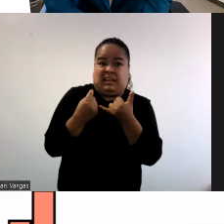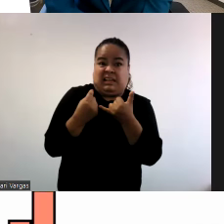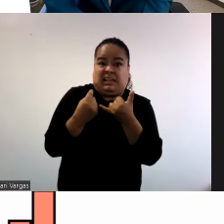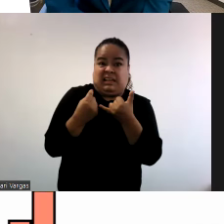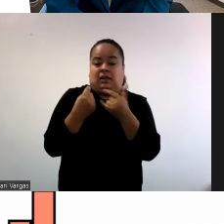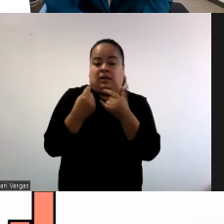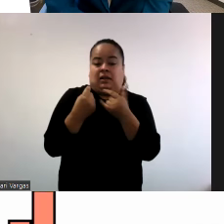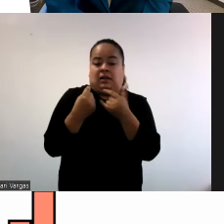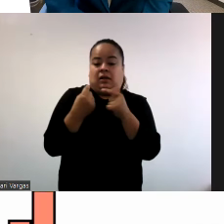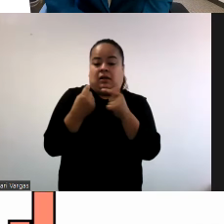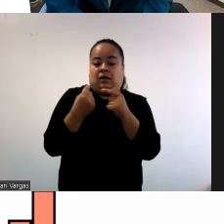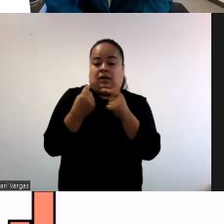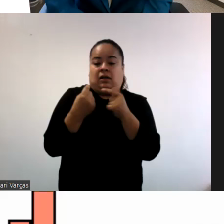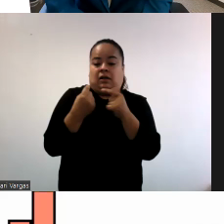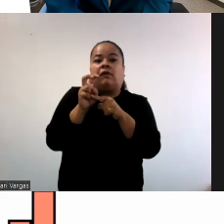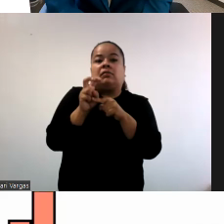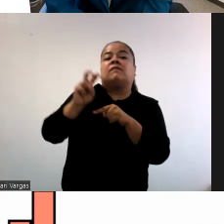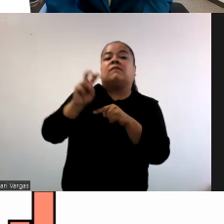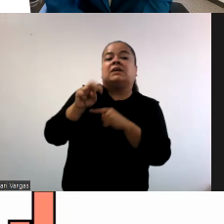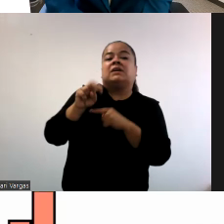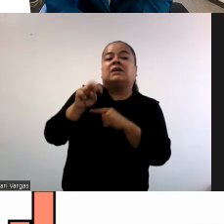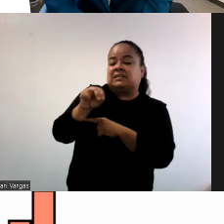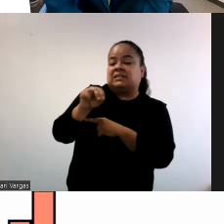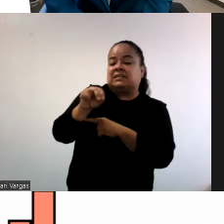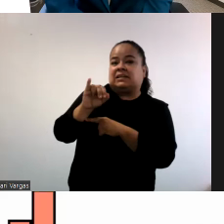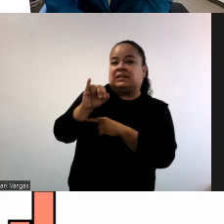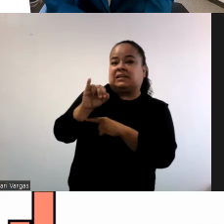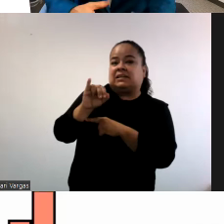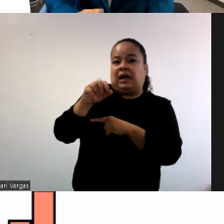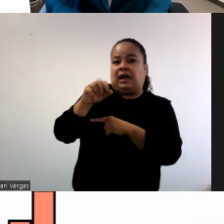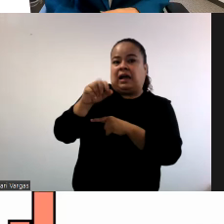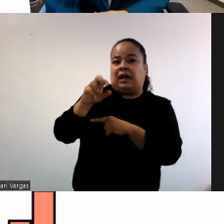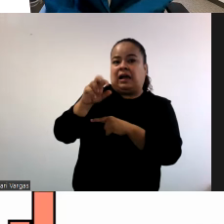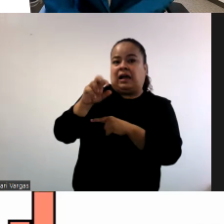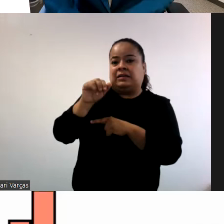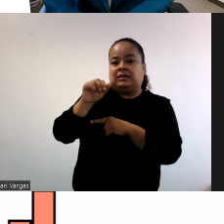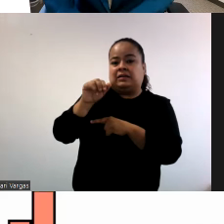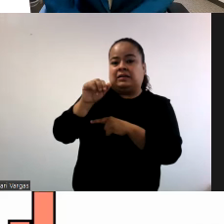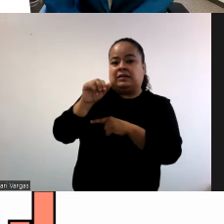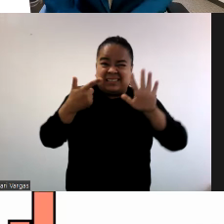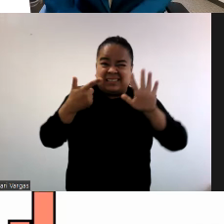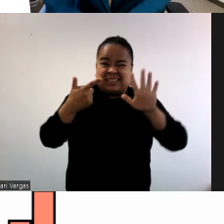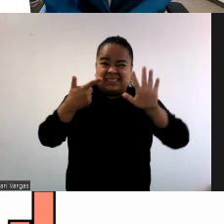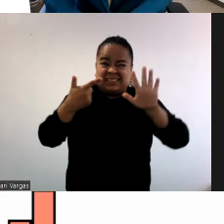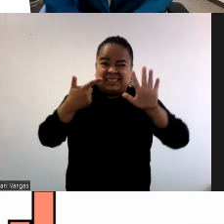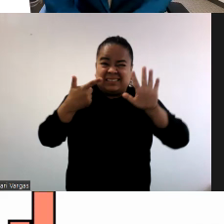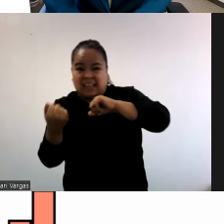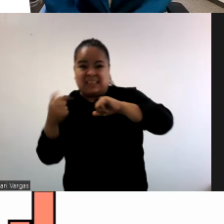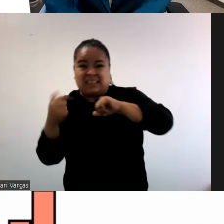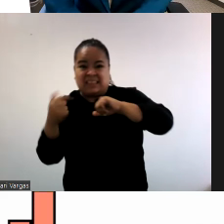from a patient that had traveled to Nigeria. 7 days later, on May 14th, the number